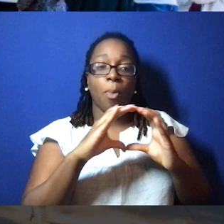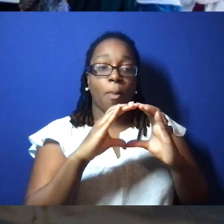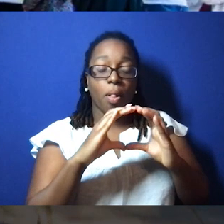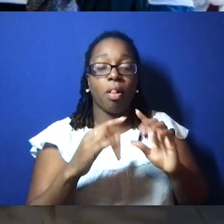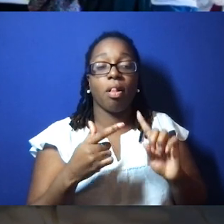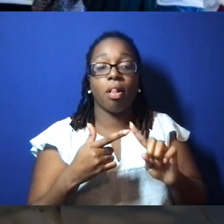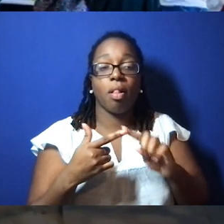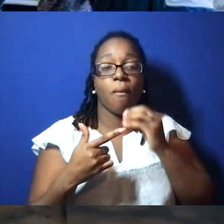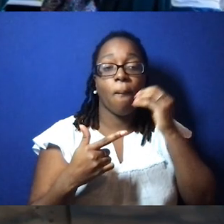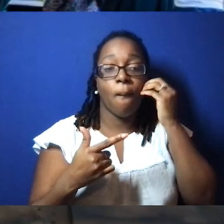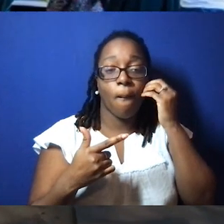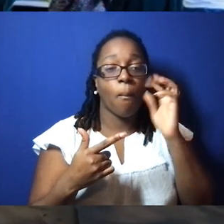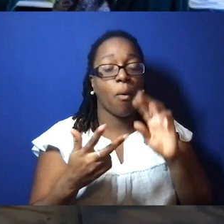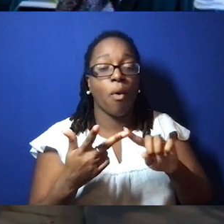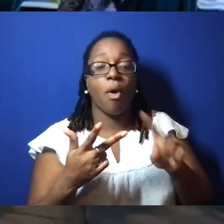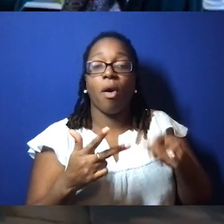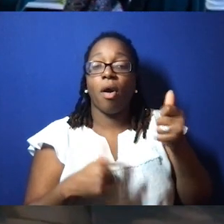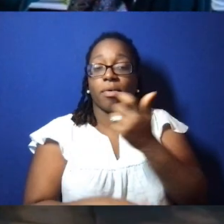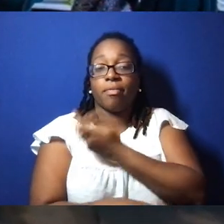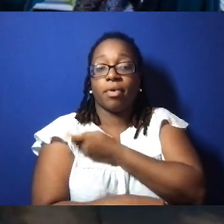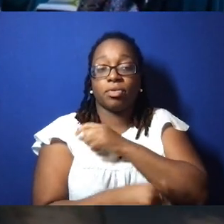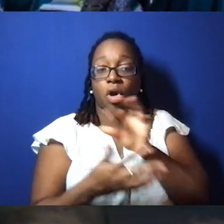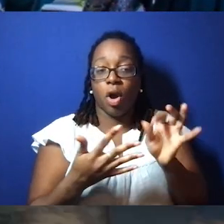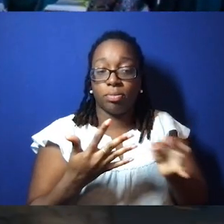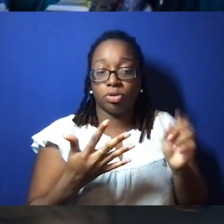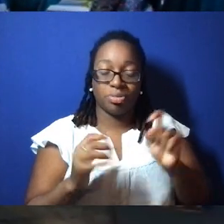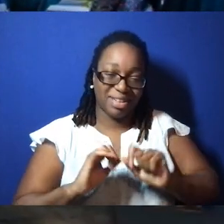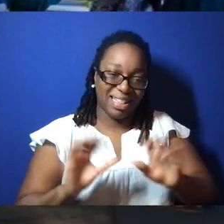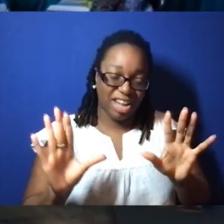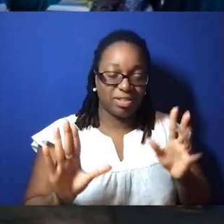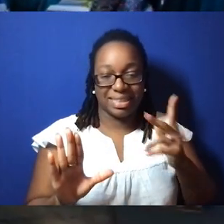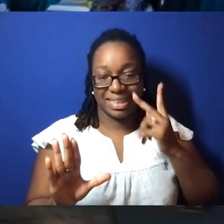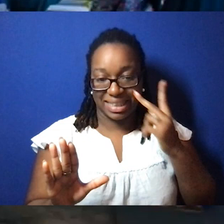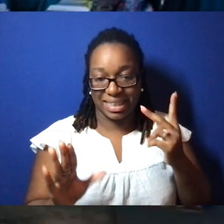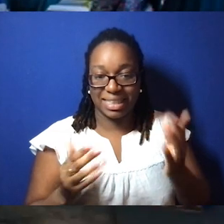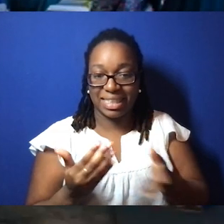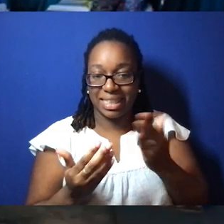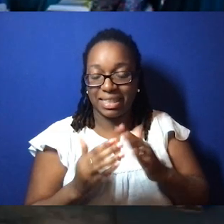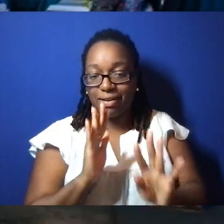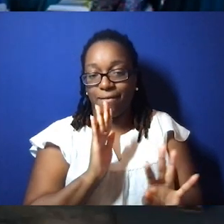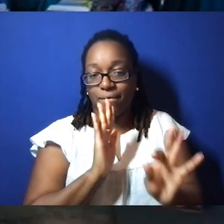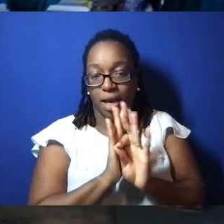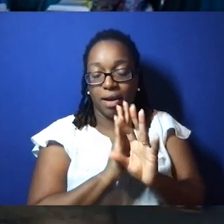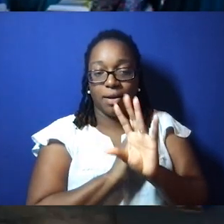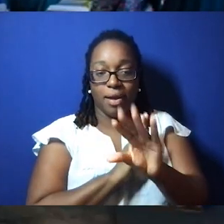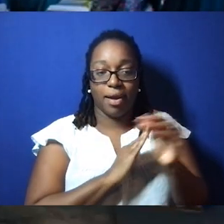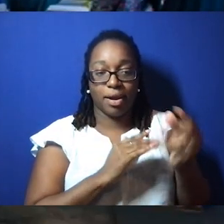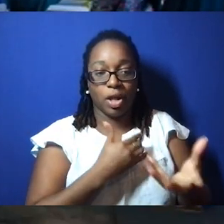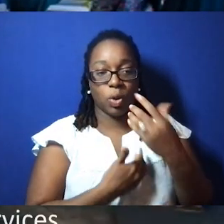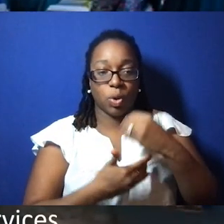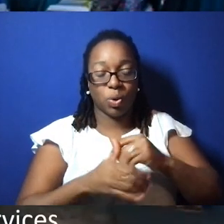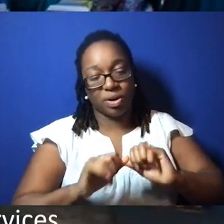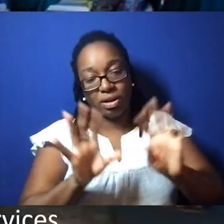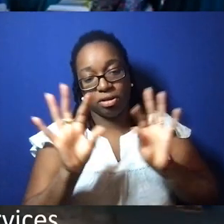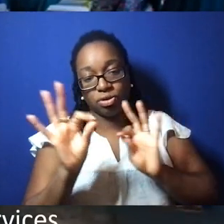Mobile, at-home, and other vaccination options should be clearly visible and easy to find and